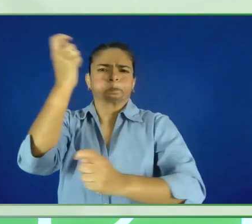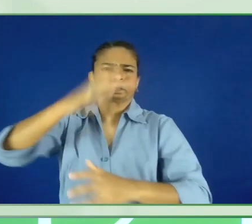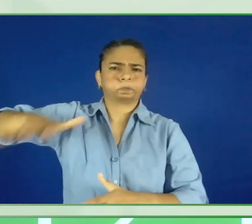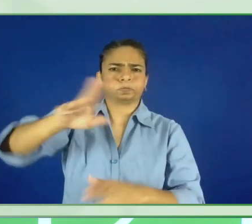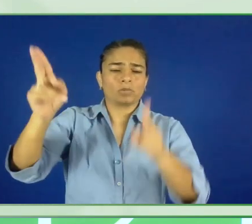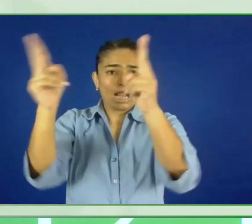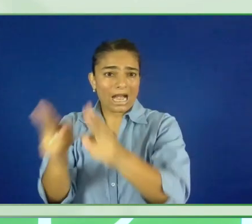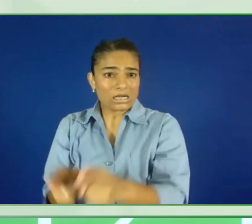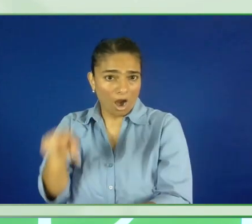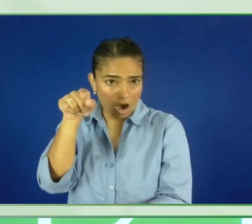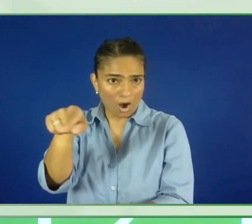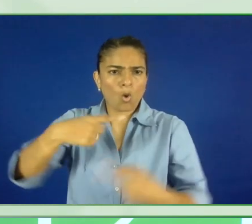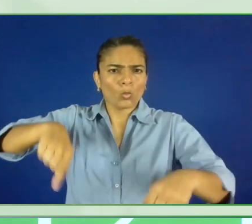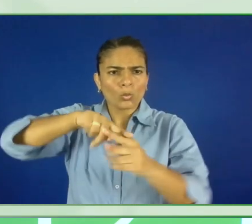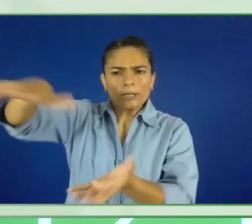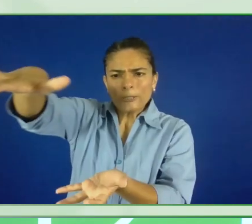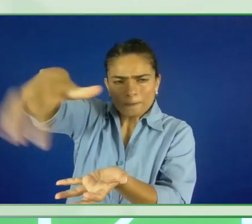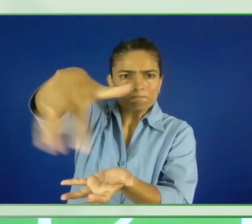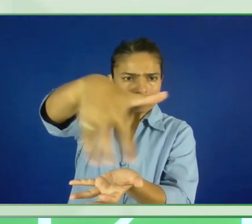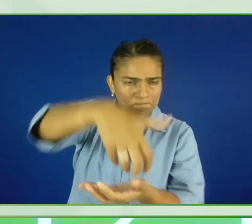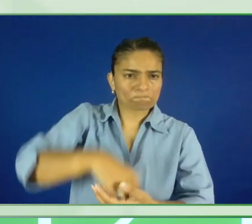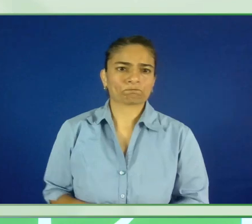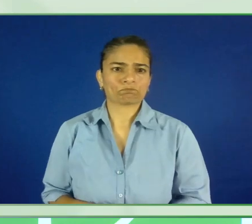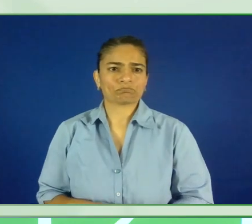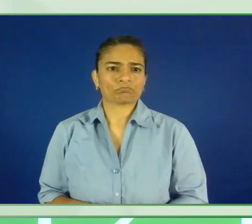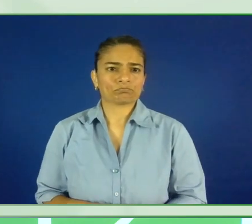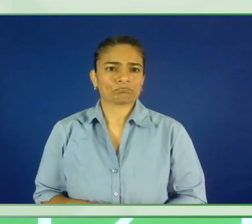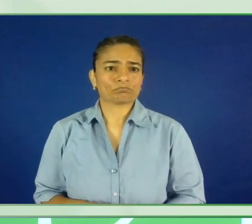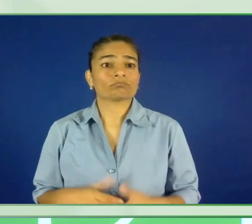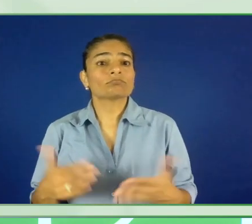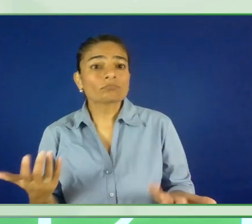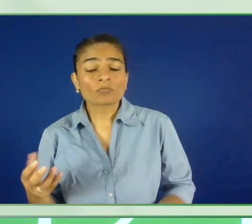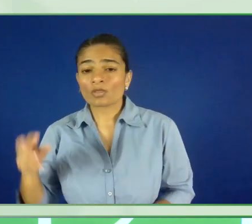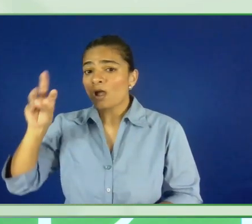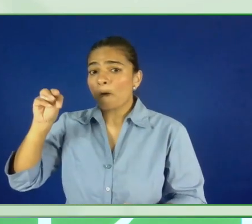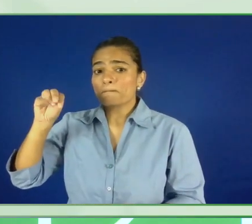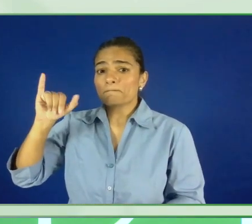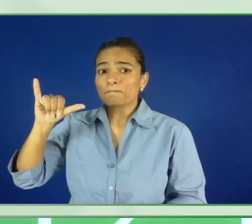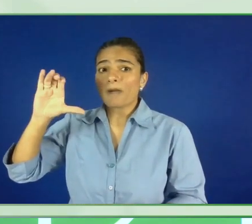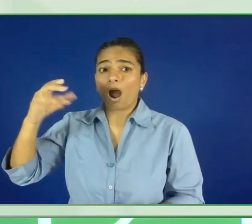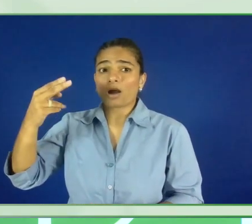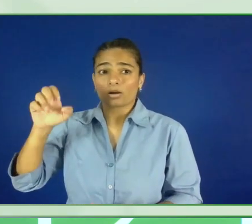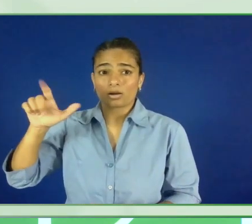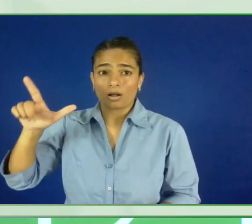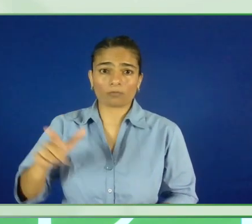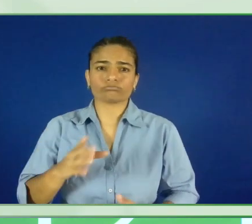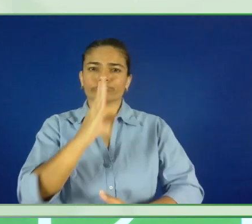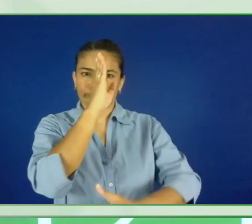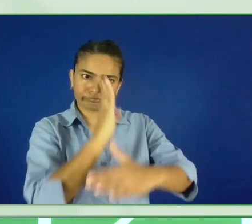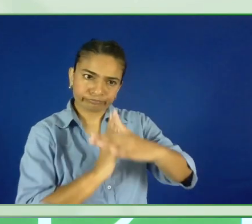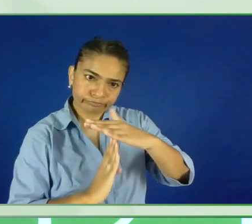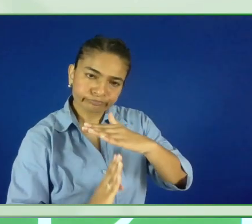quite humbly and quite thankfully agreed that we can have it in an international framework